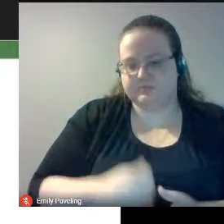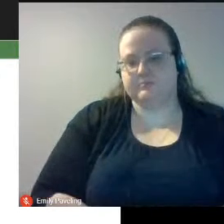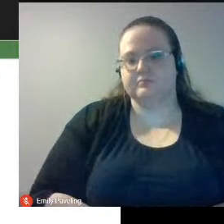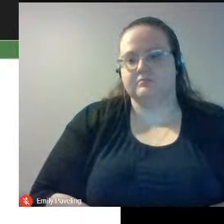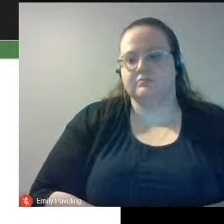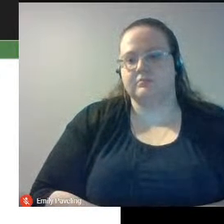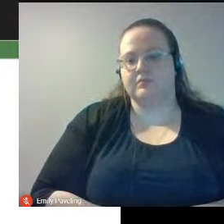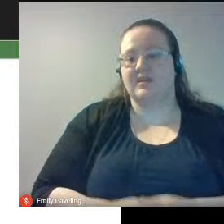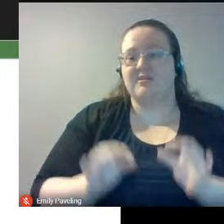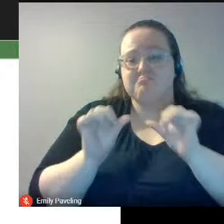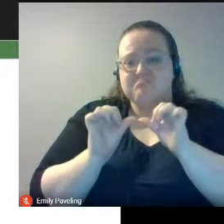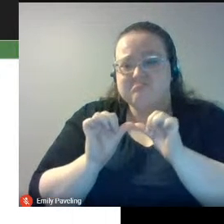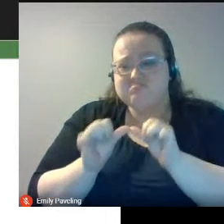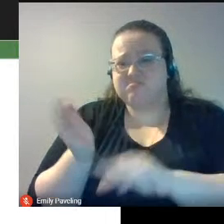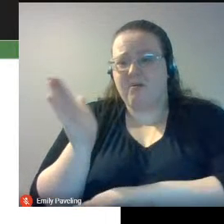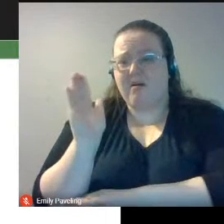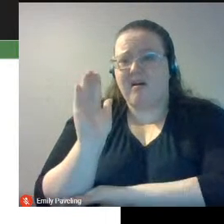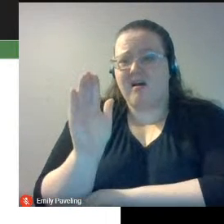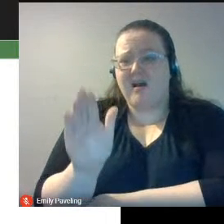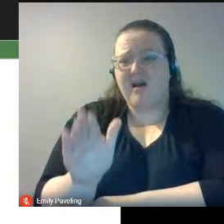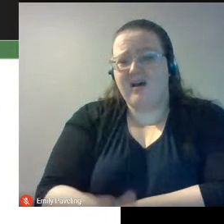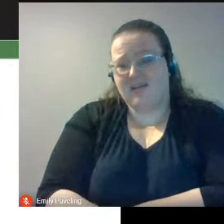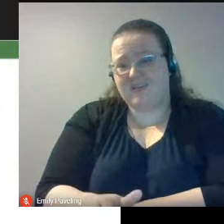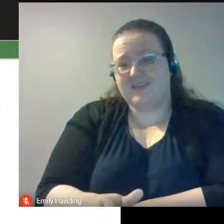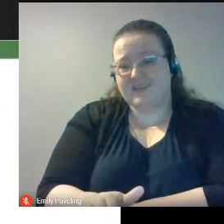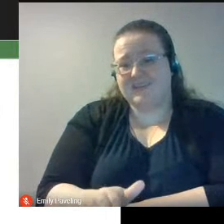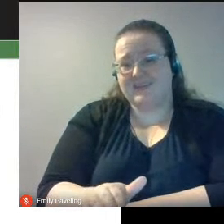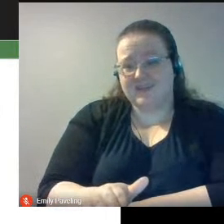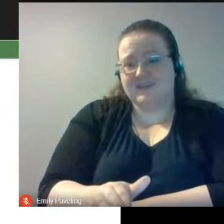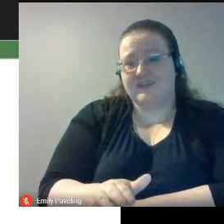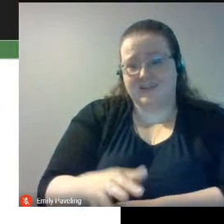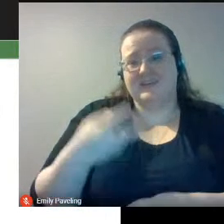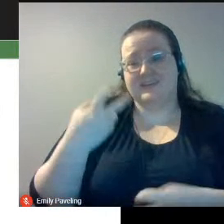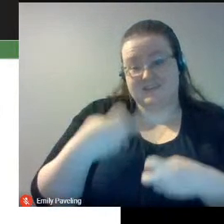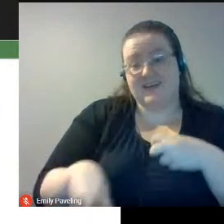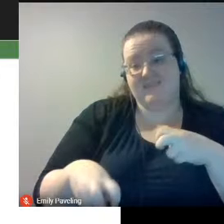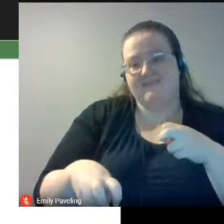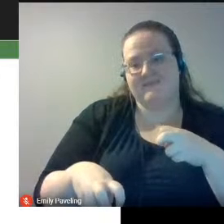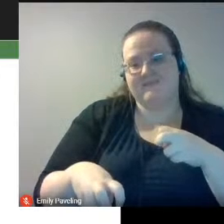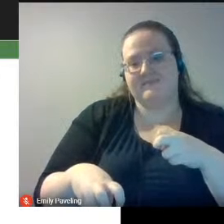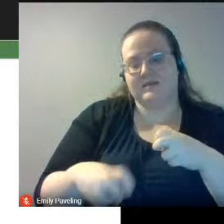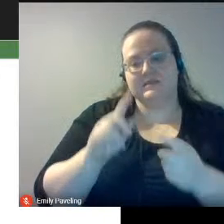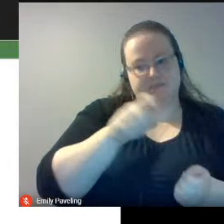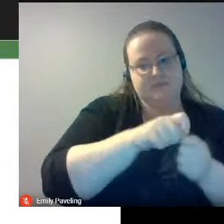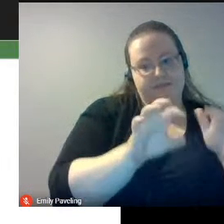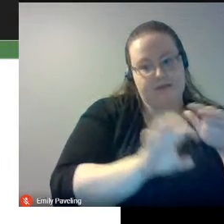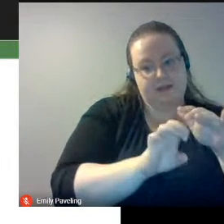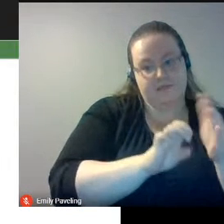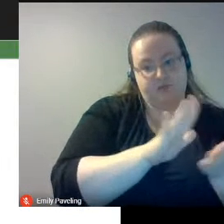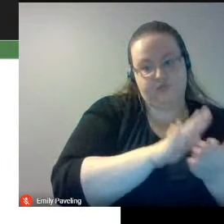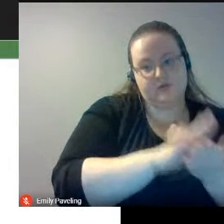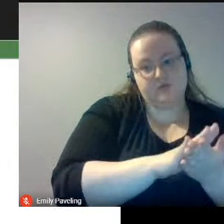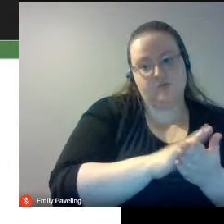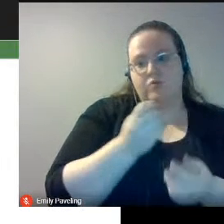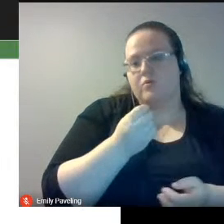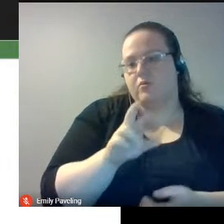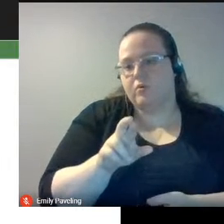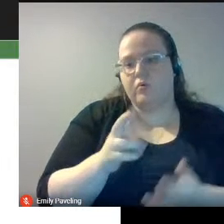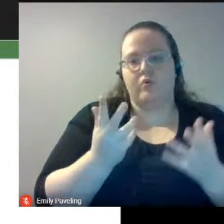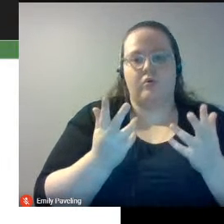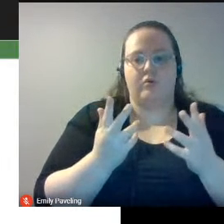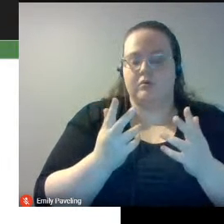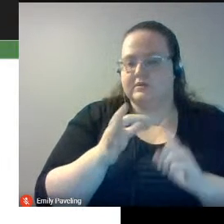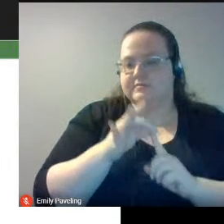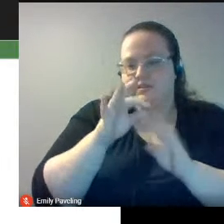for a full school day will be particularly difficult for young children, and children with underlying medical,